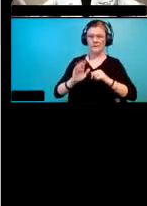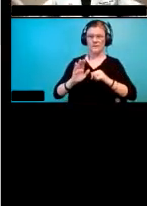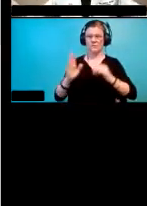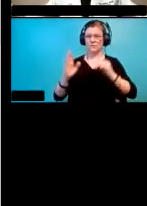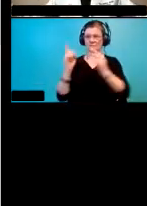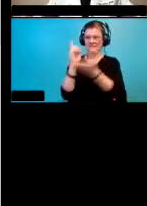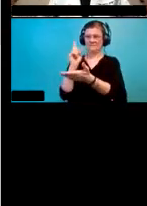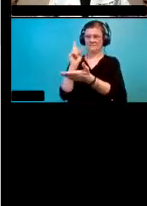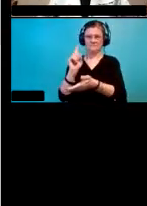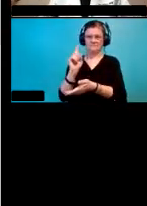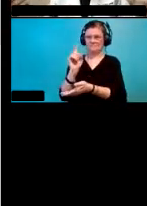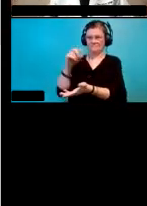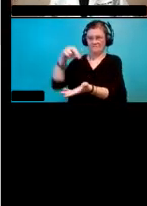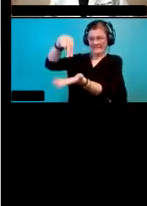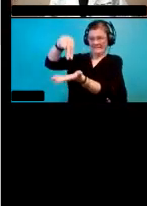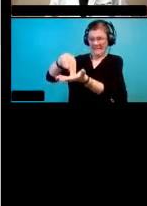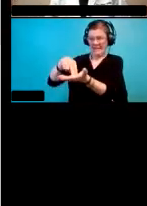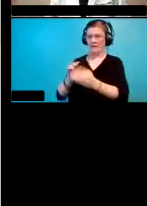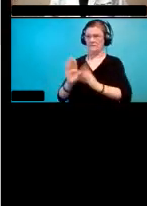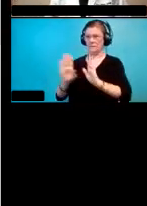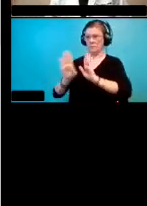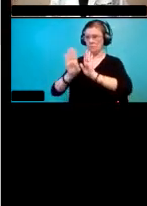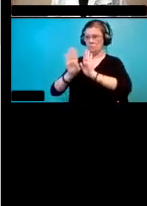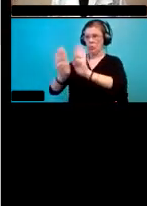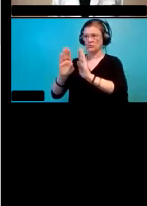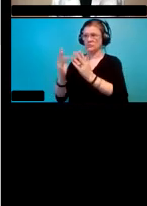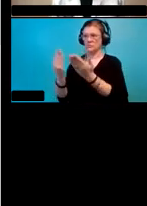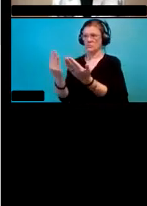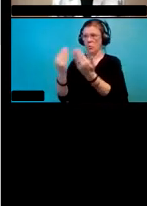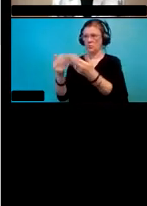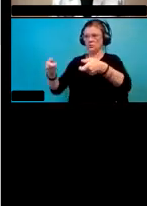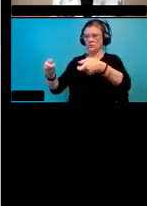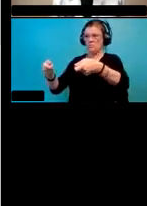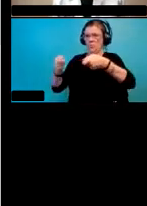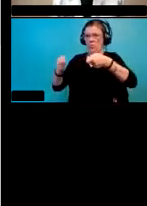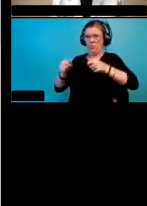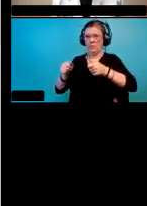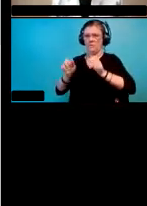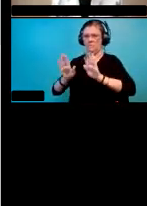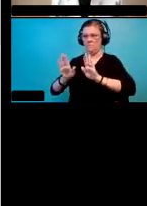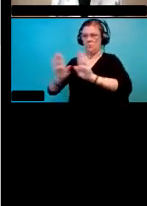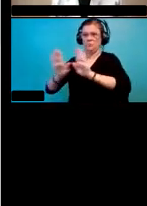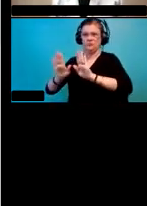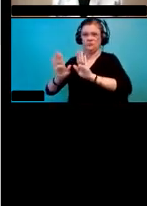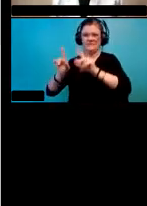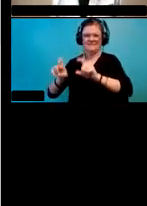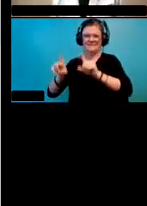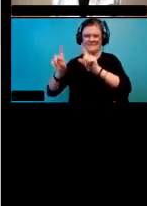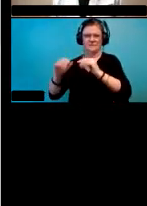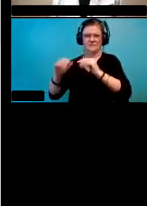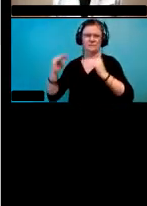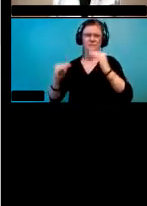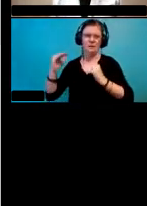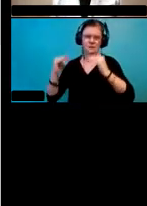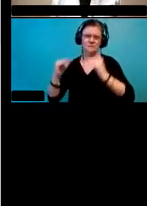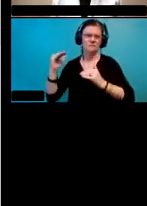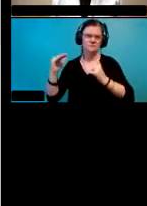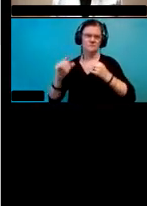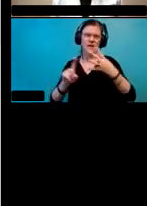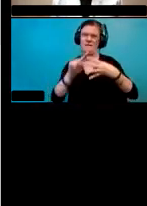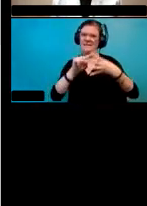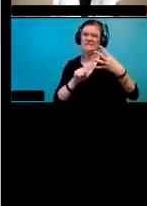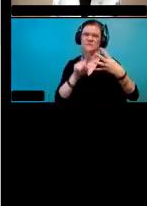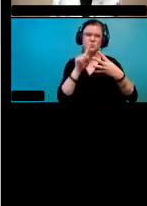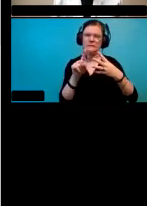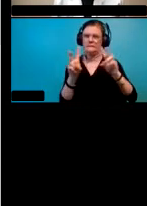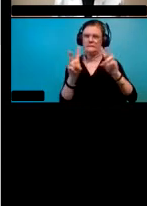to side and pull you backward to check your balance. So those are the basics, the real basics.